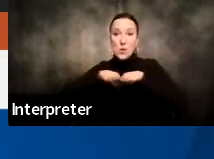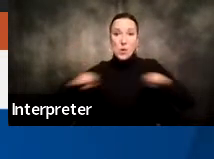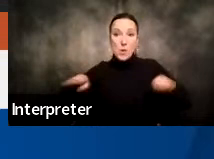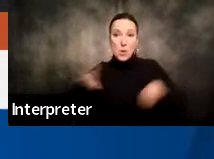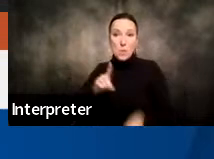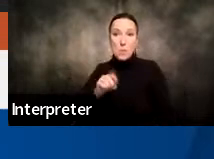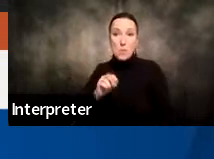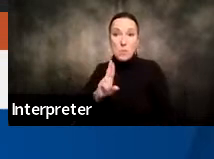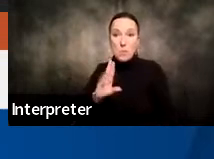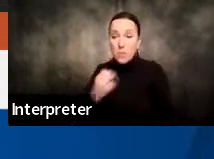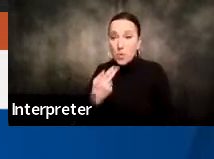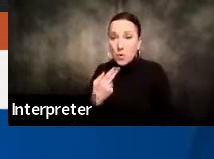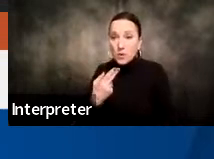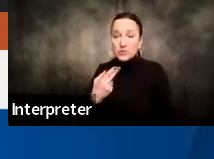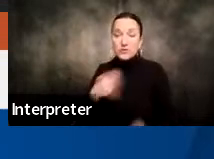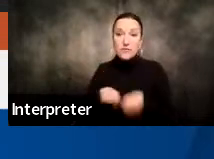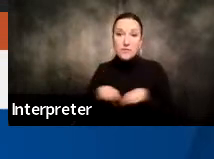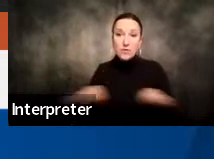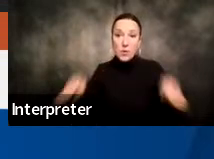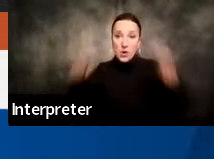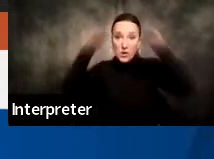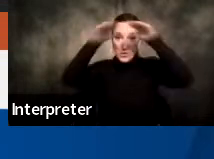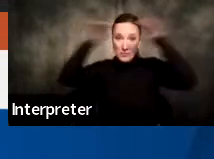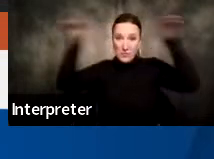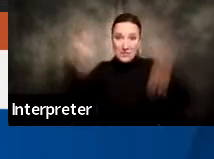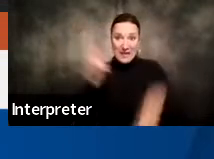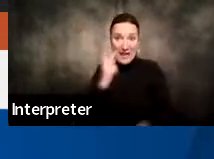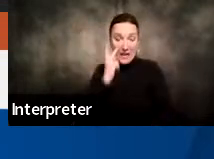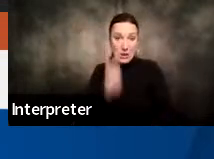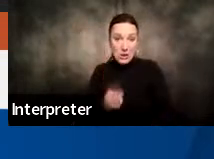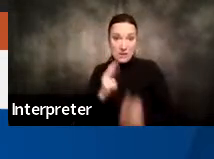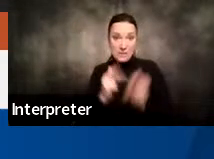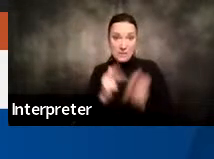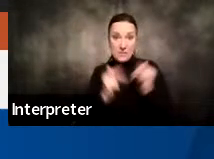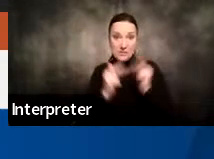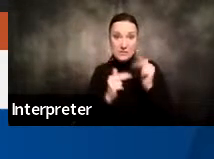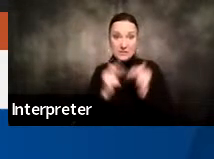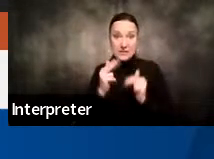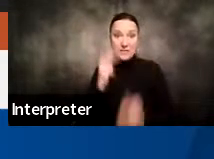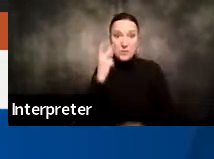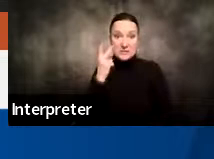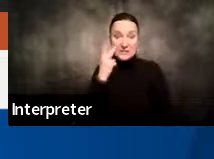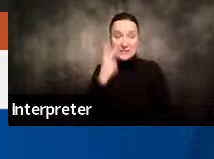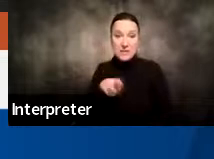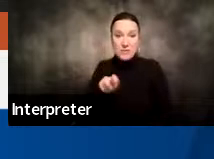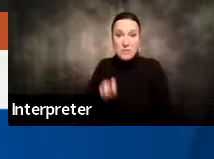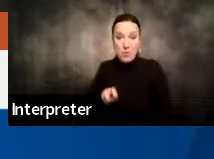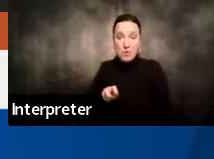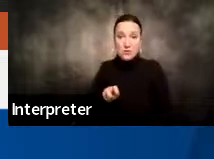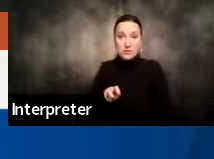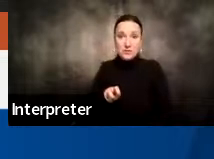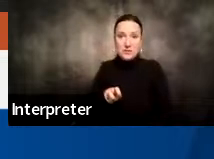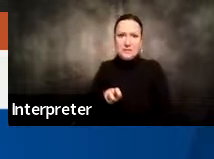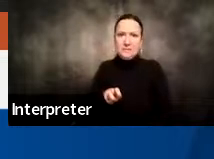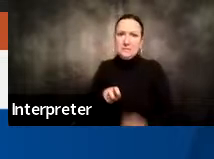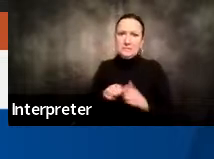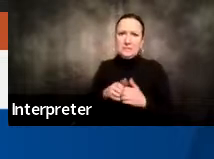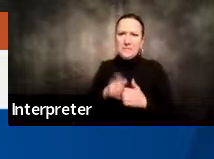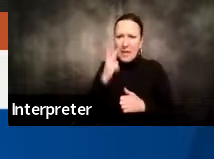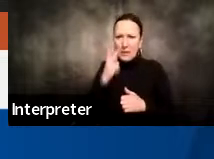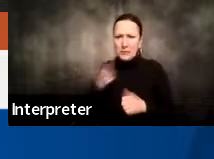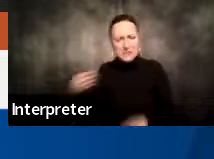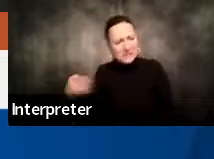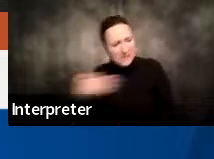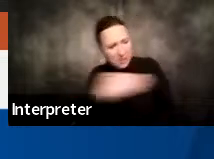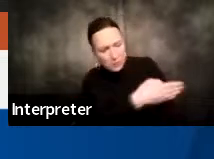of a roof. And what I can clearly see when I look at this is that if you're sitting on the porches adjacent, it is very, very hard for you to see down the road.